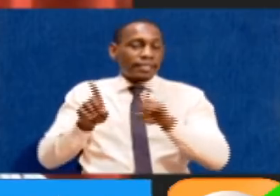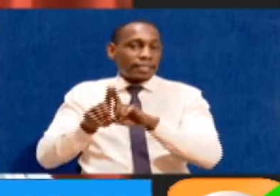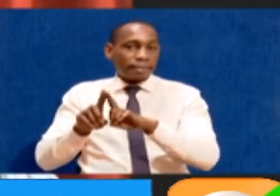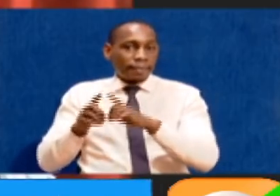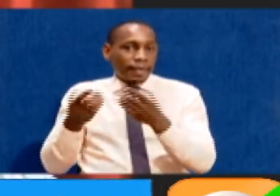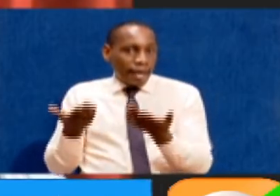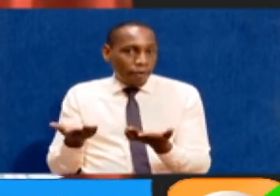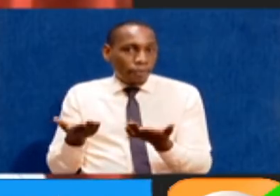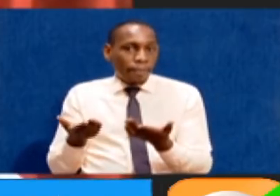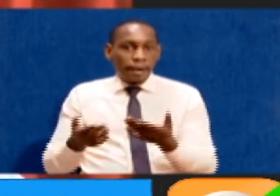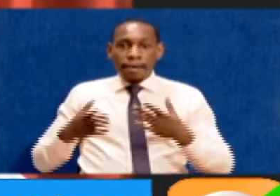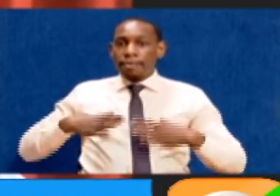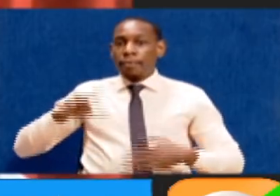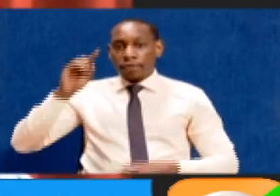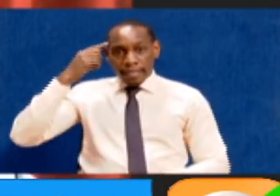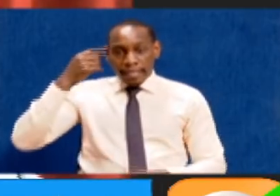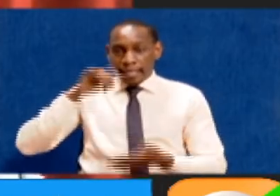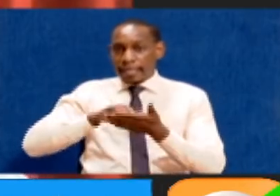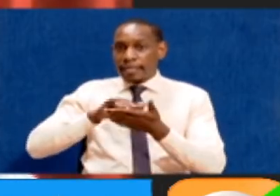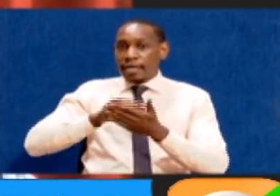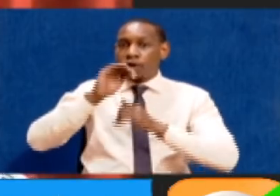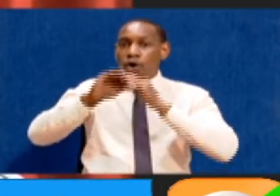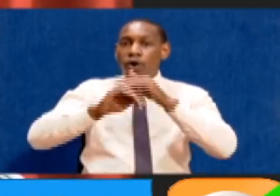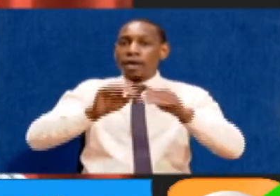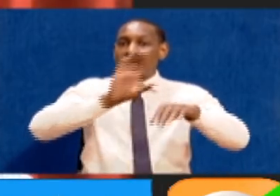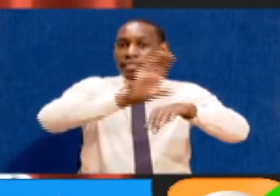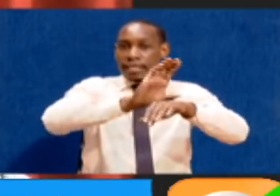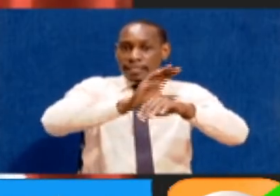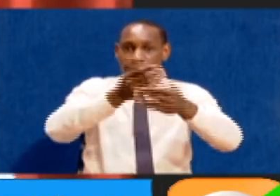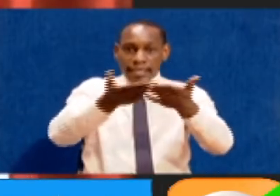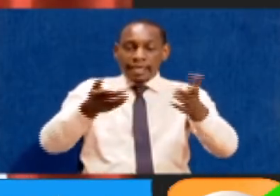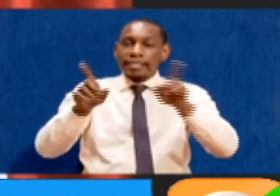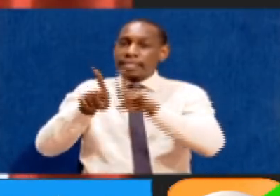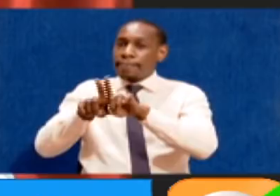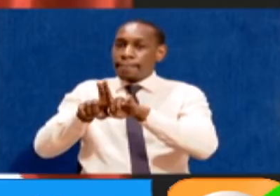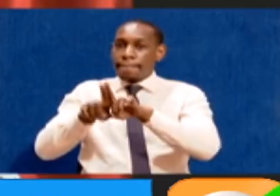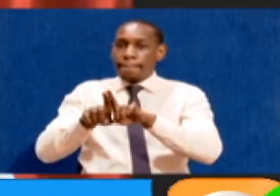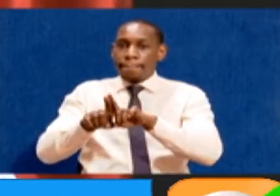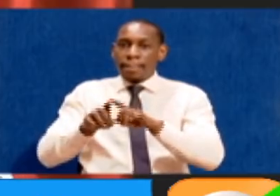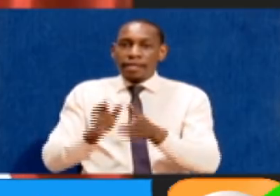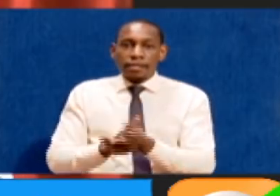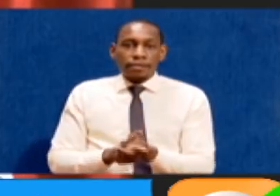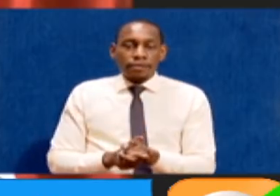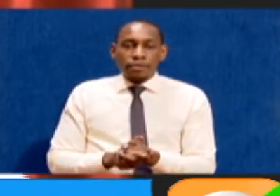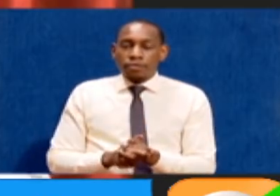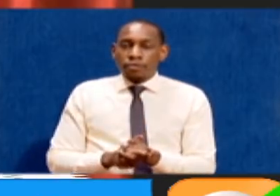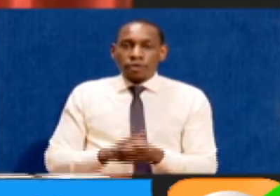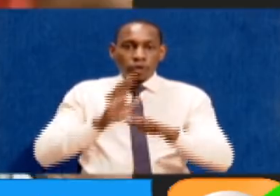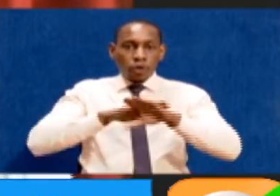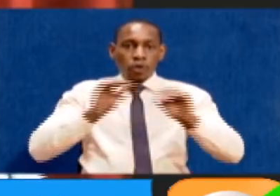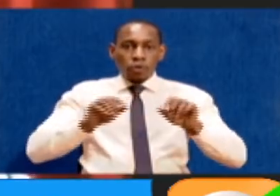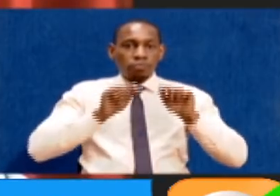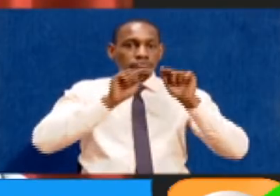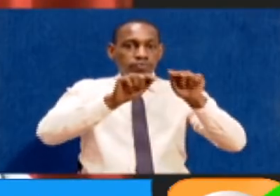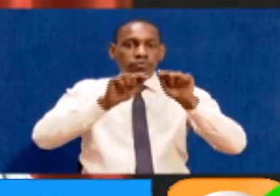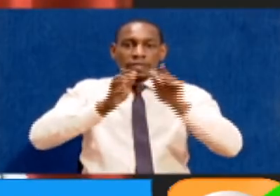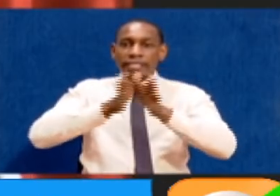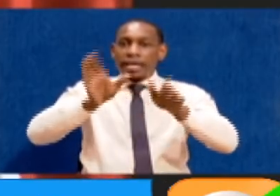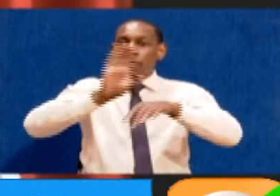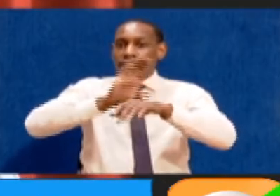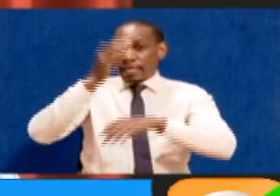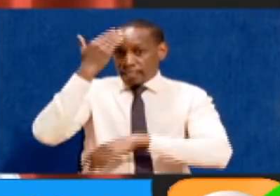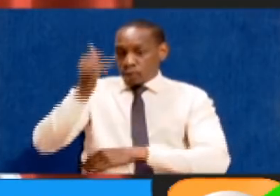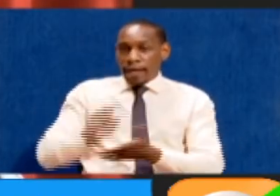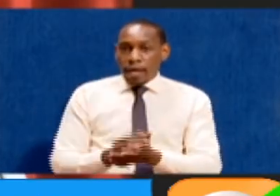has made people think that the entire church is like that. It is not right to condemn the whole